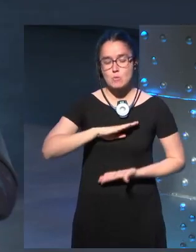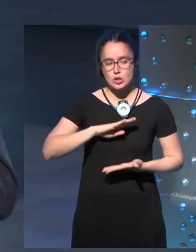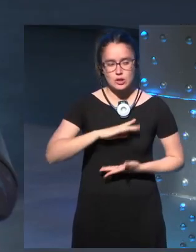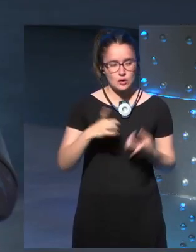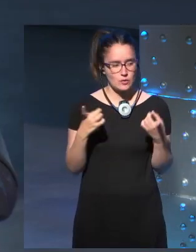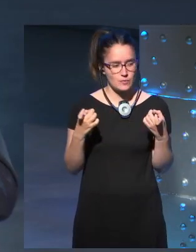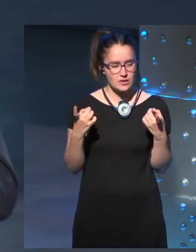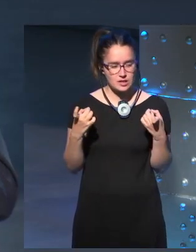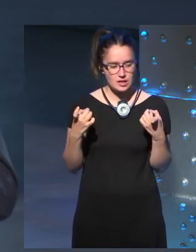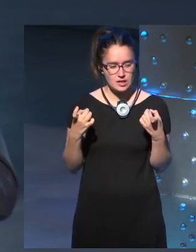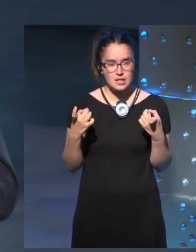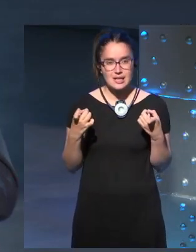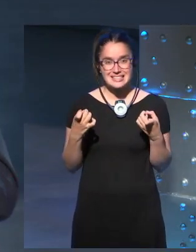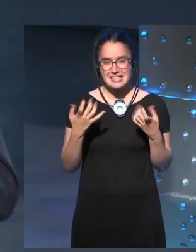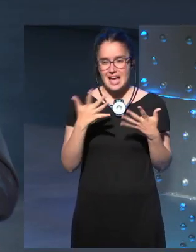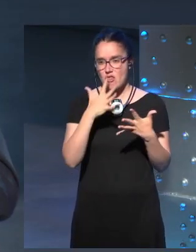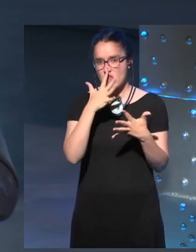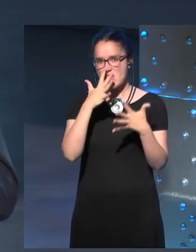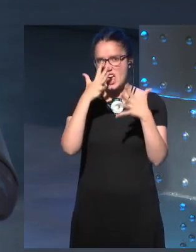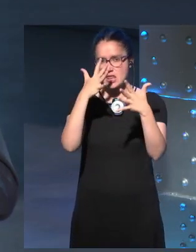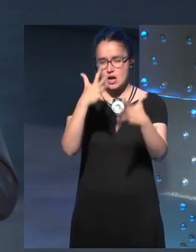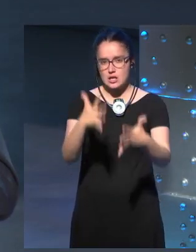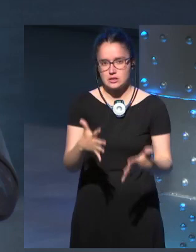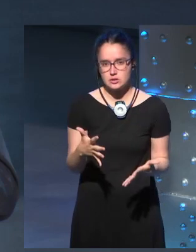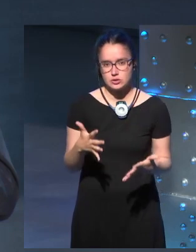10 years of strict Freudian